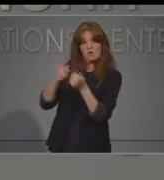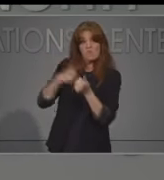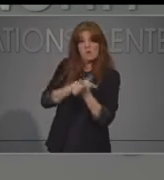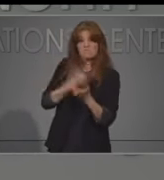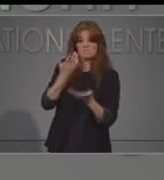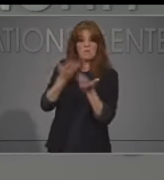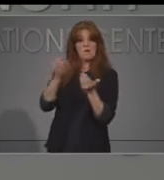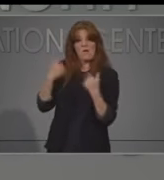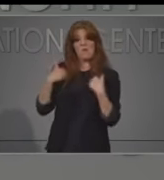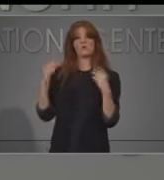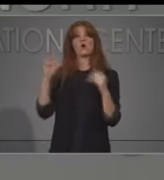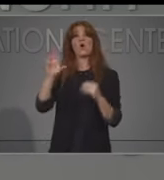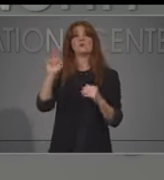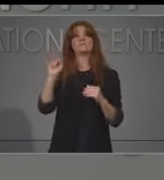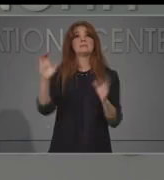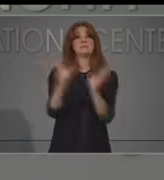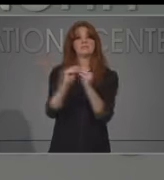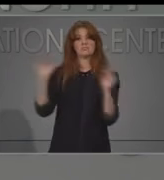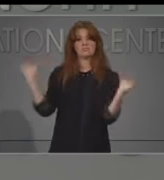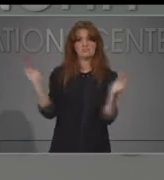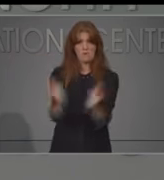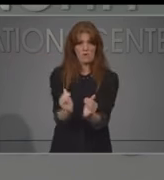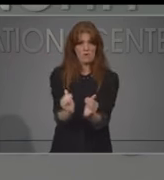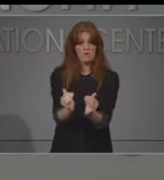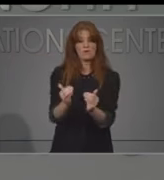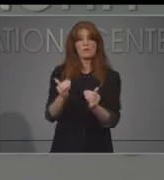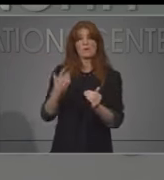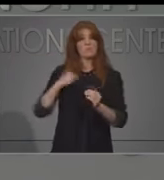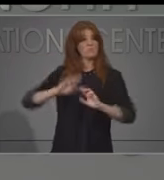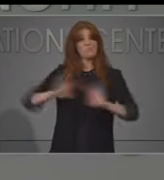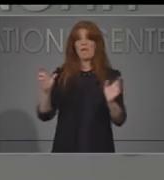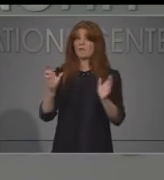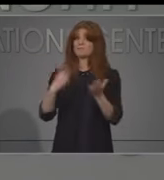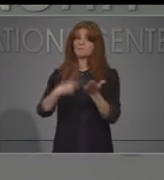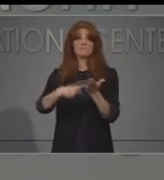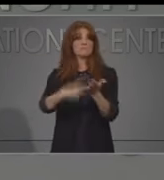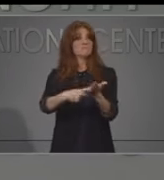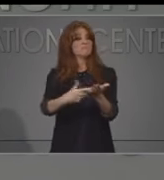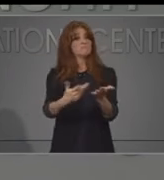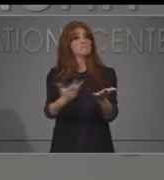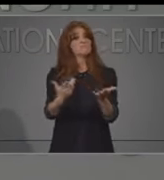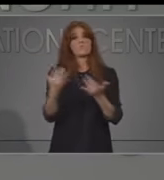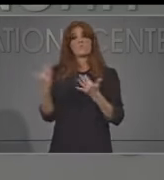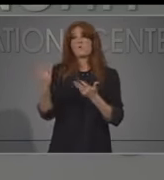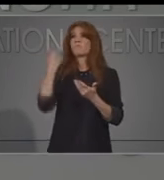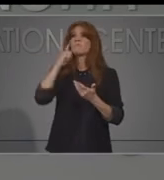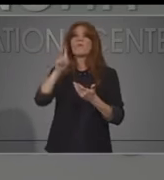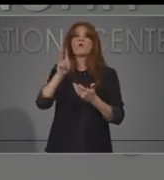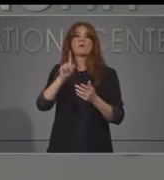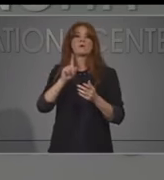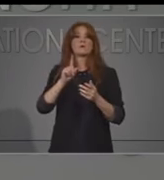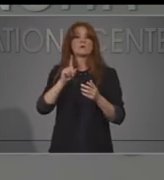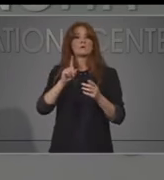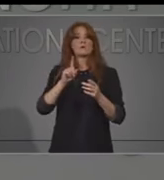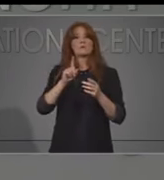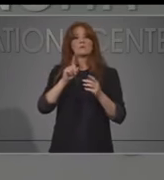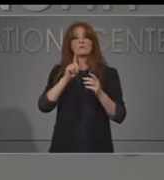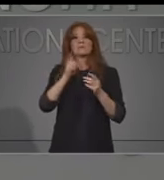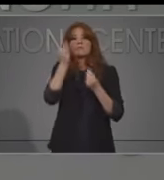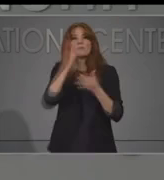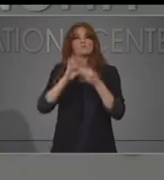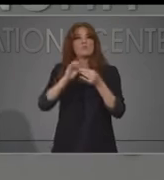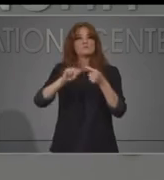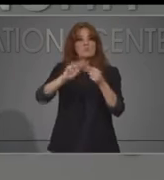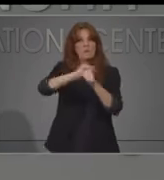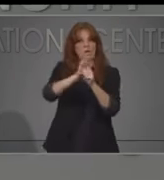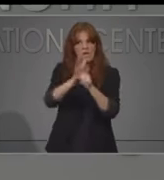scaled-down convention. We're ready to discuss that, and we're still waiting for answers to our health questions about